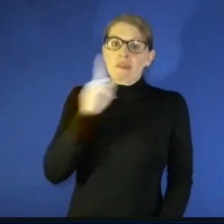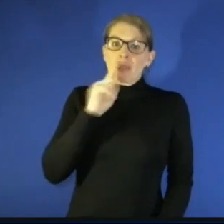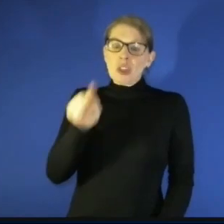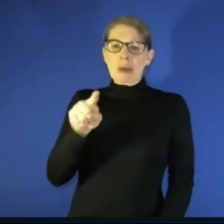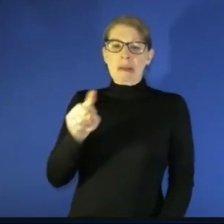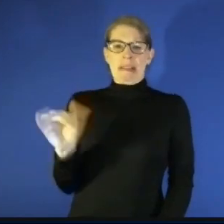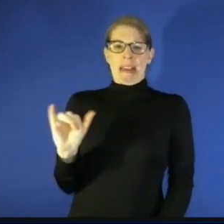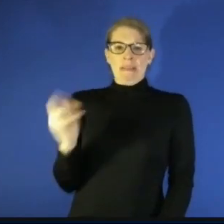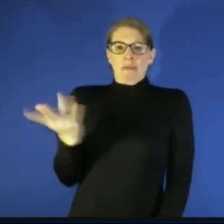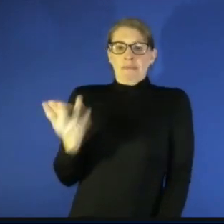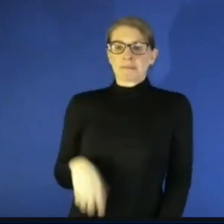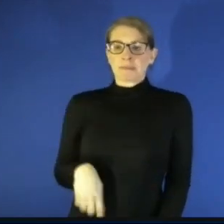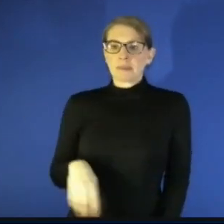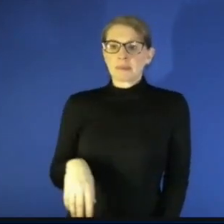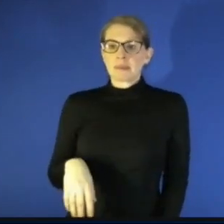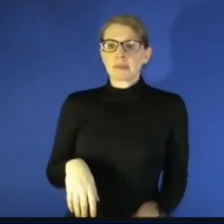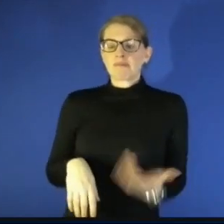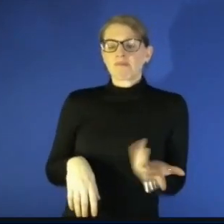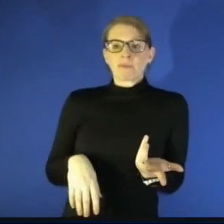how this all came to be.